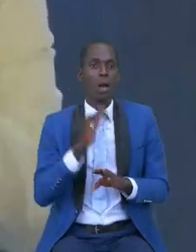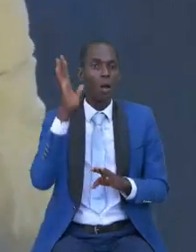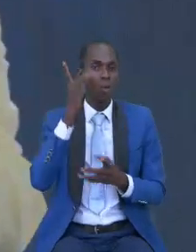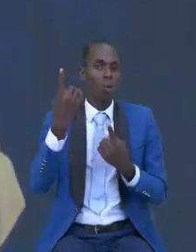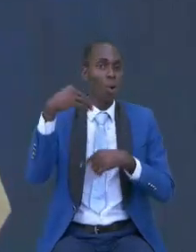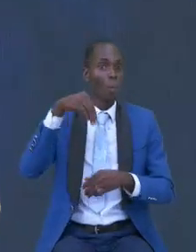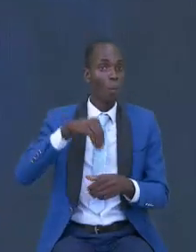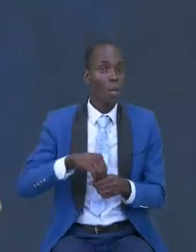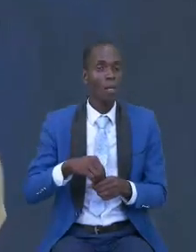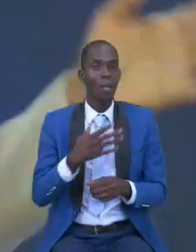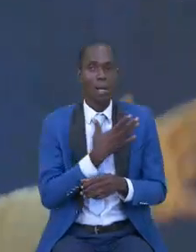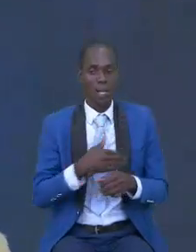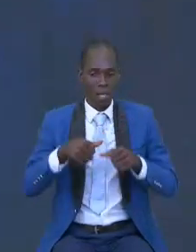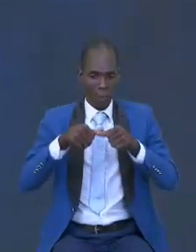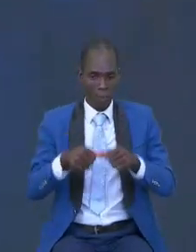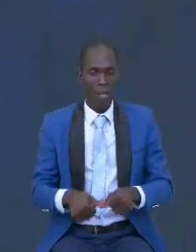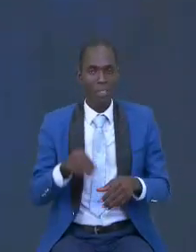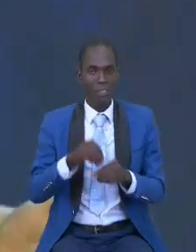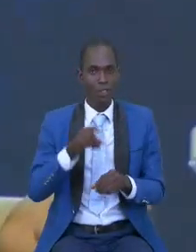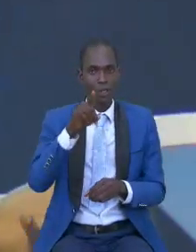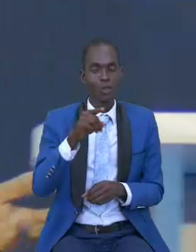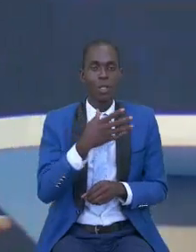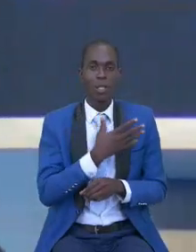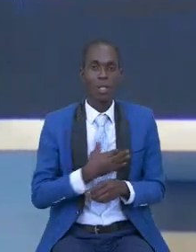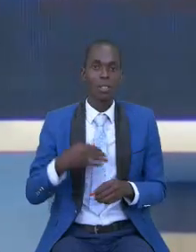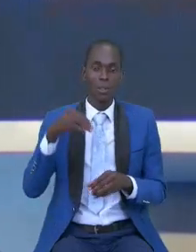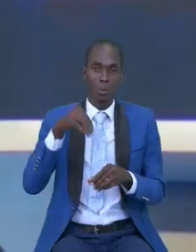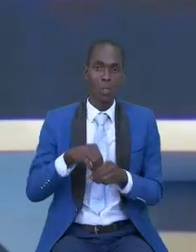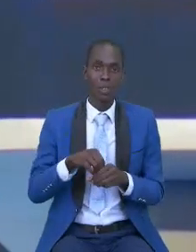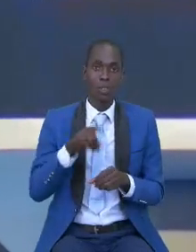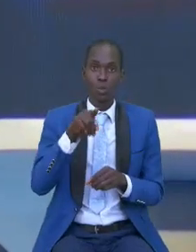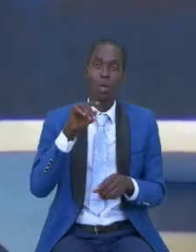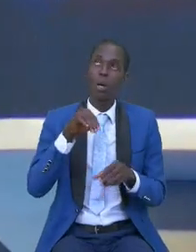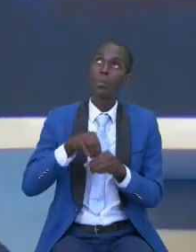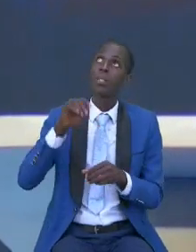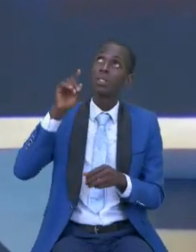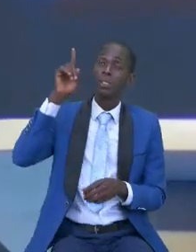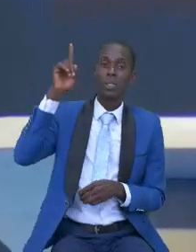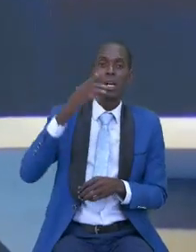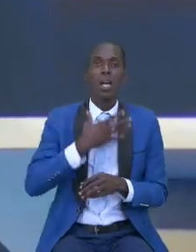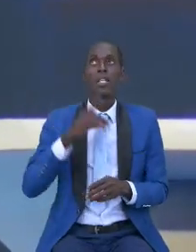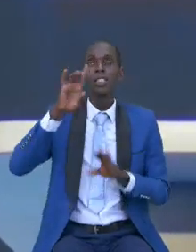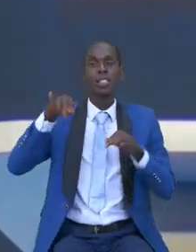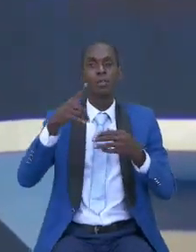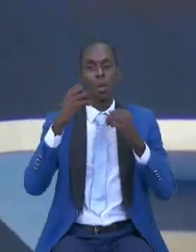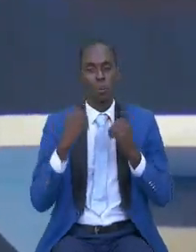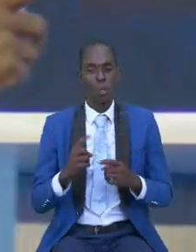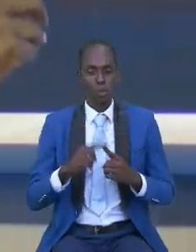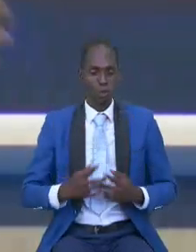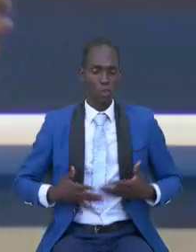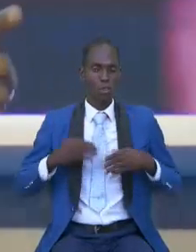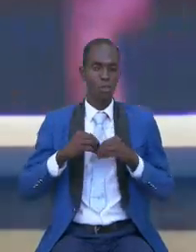he abides in you and you abide in him, he gives you the power to live in newness of